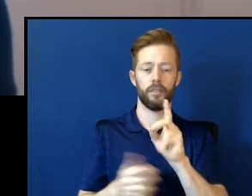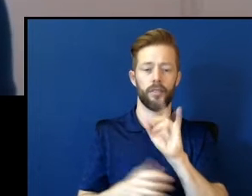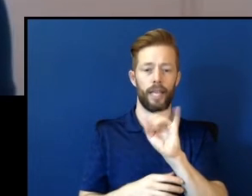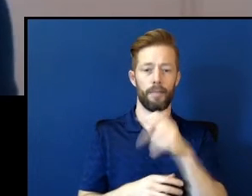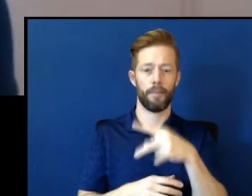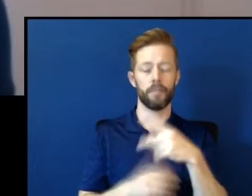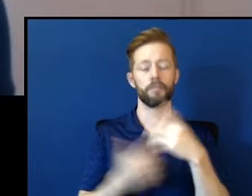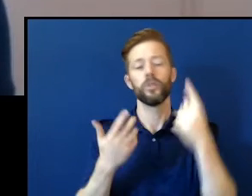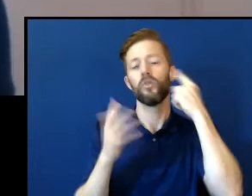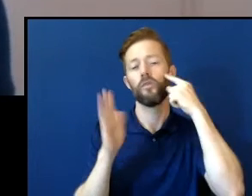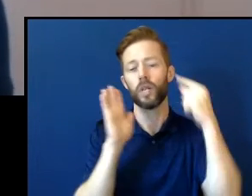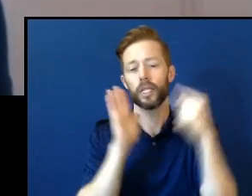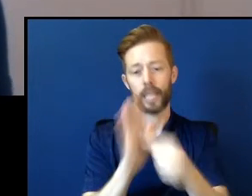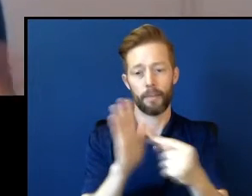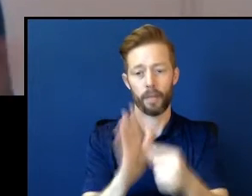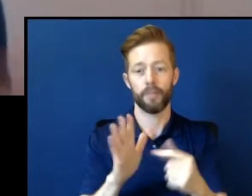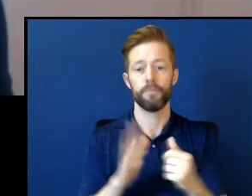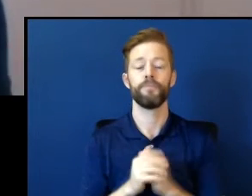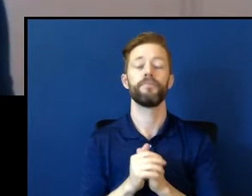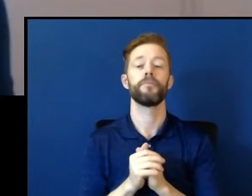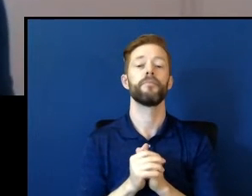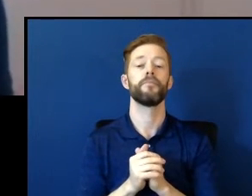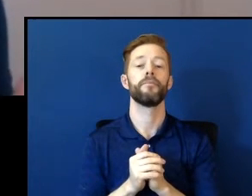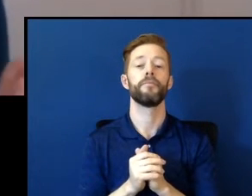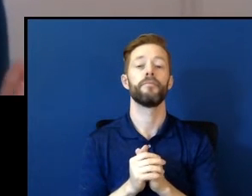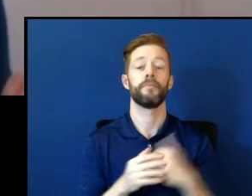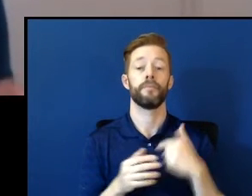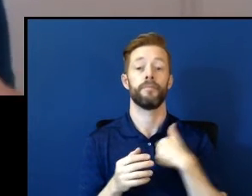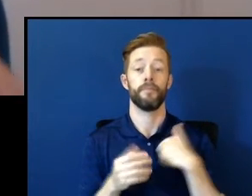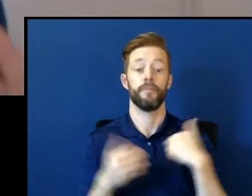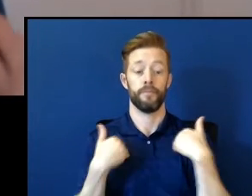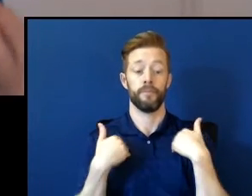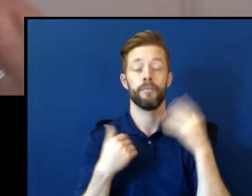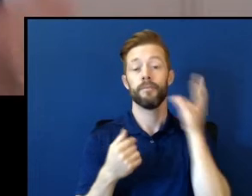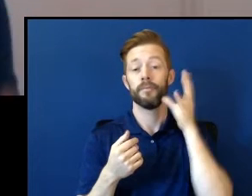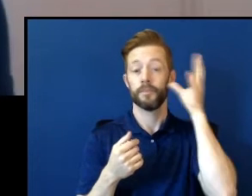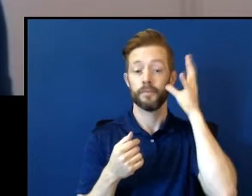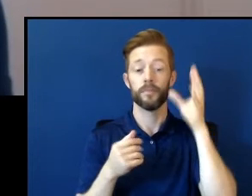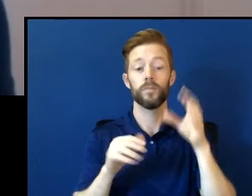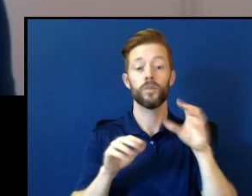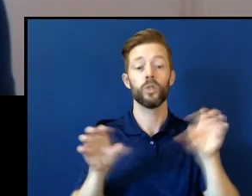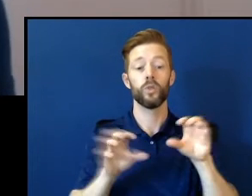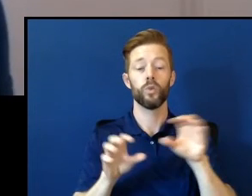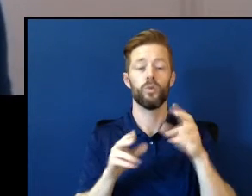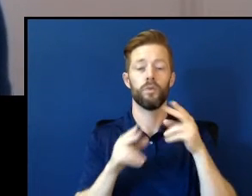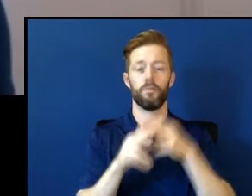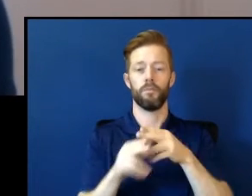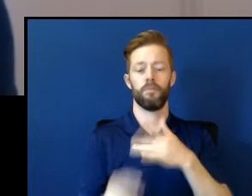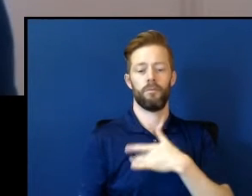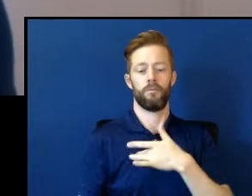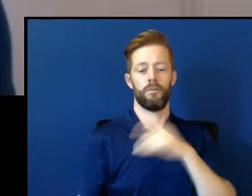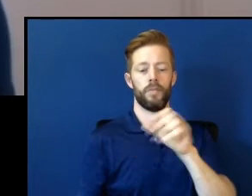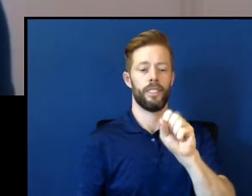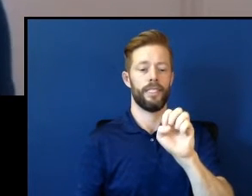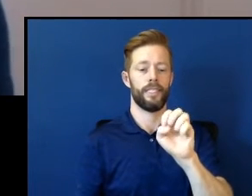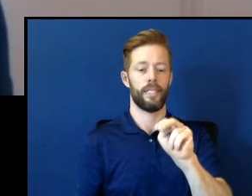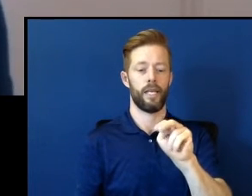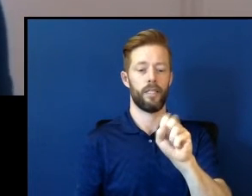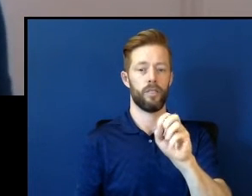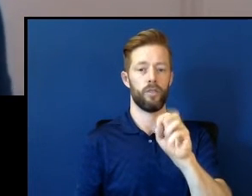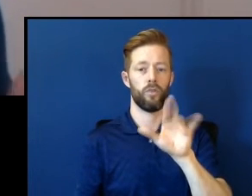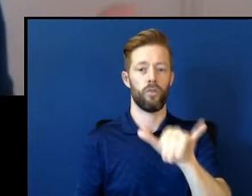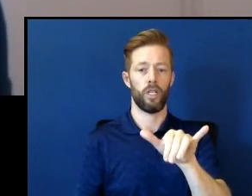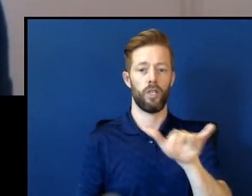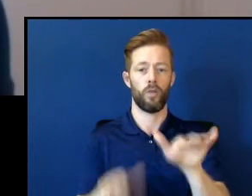their child's IEP goals. So, for example, I have parents do sensory walks with their